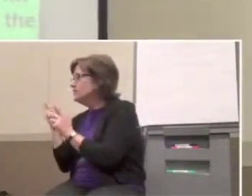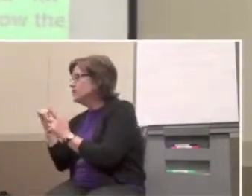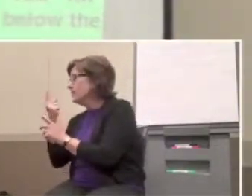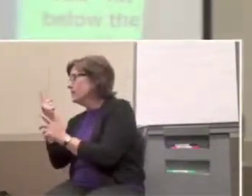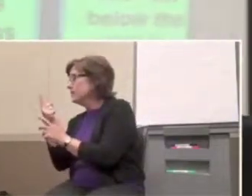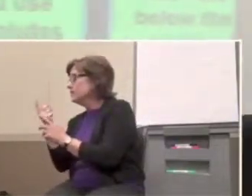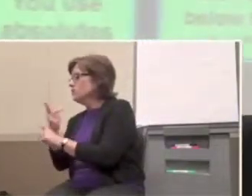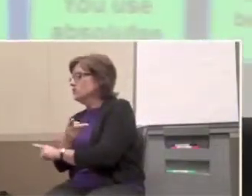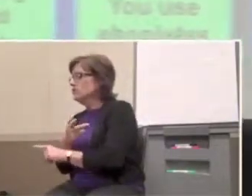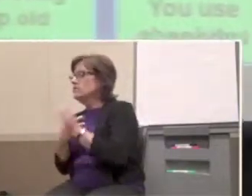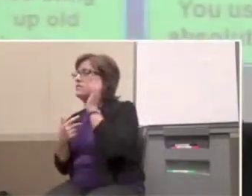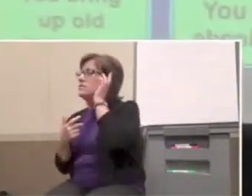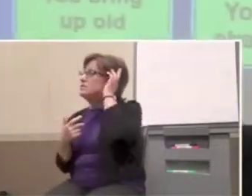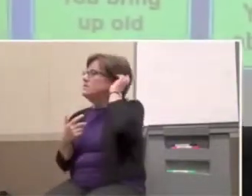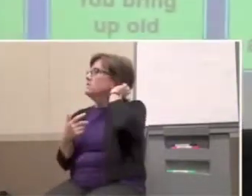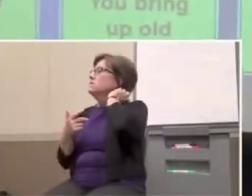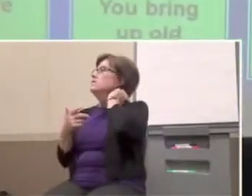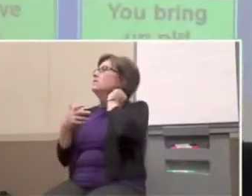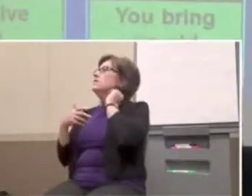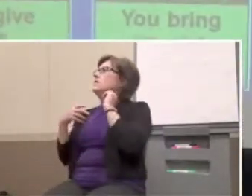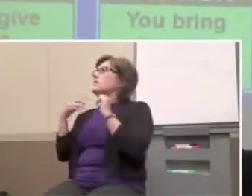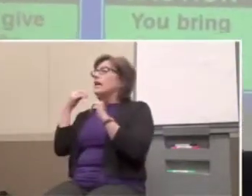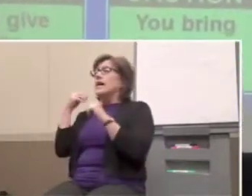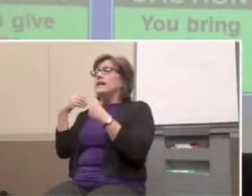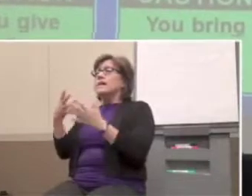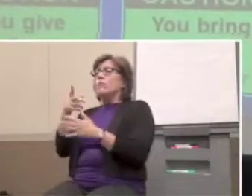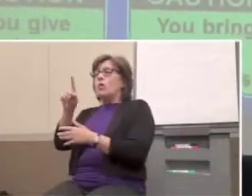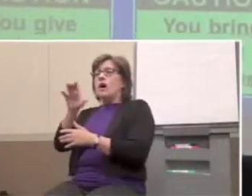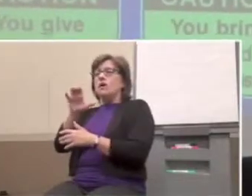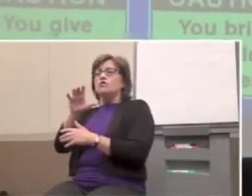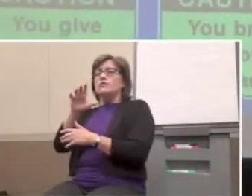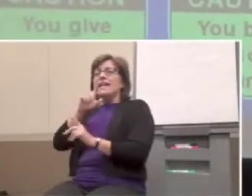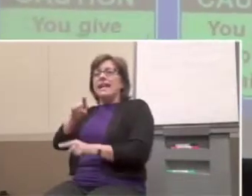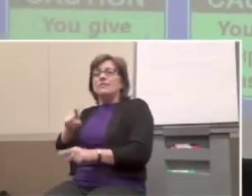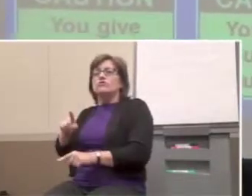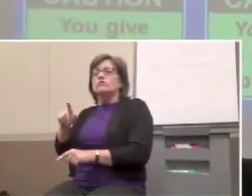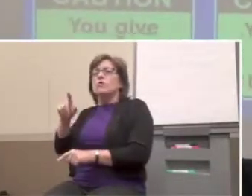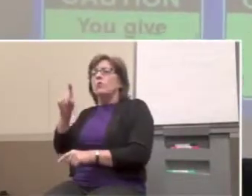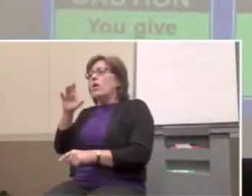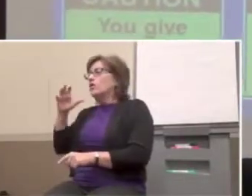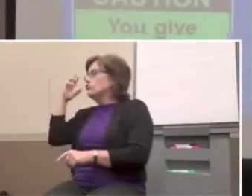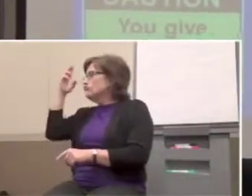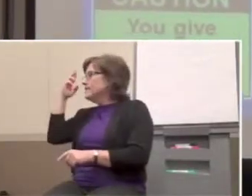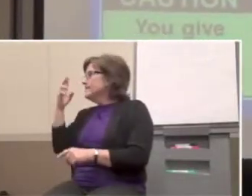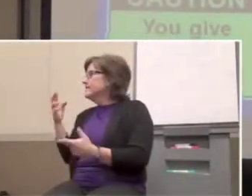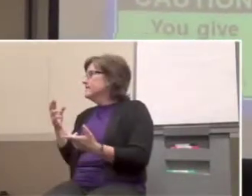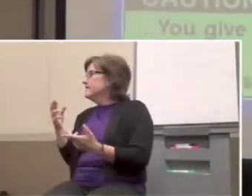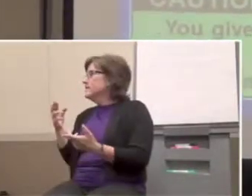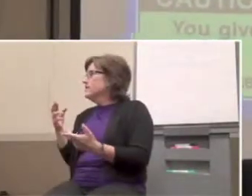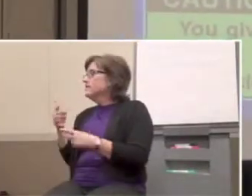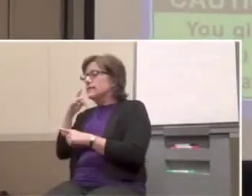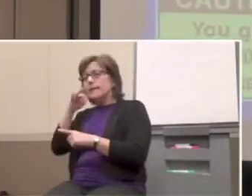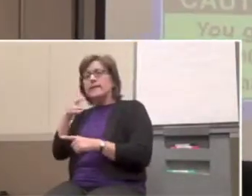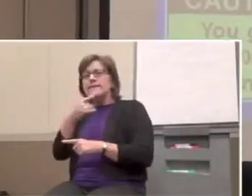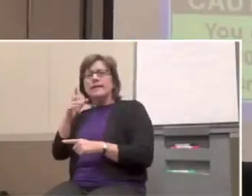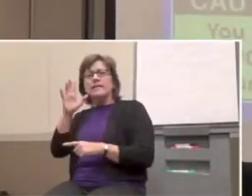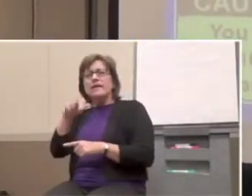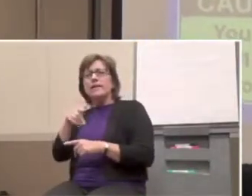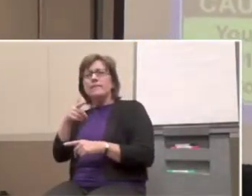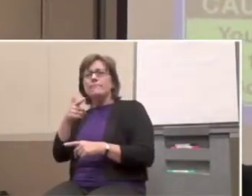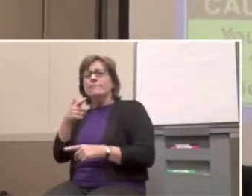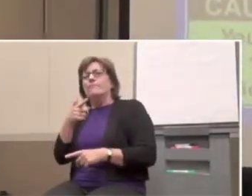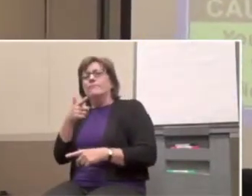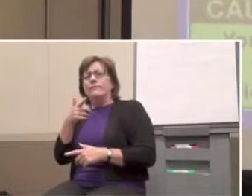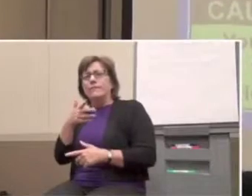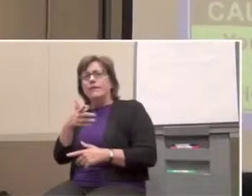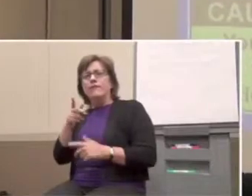If you give 100 answers or rationales to something, so the kid shot down your first answer, and then they found holes